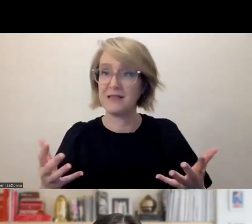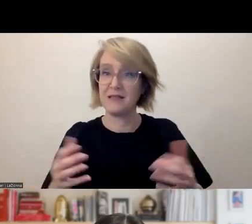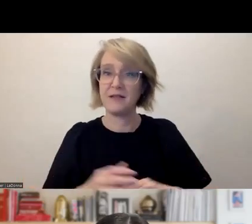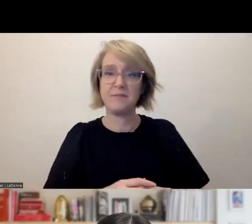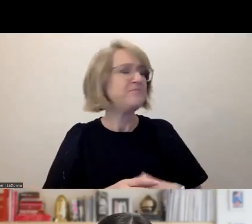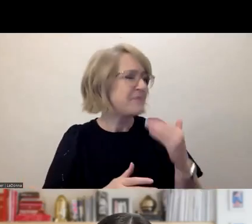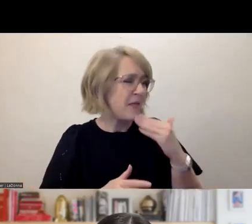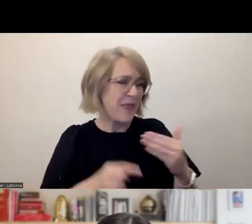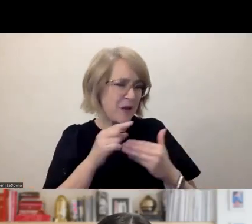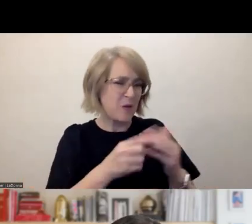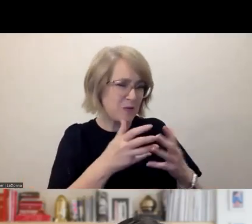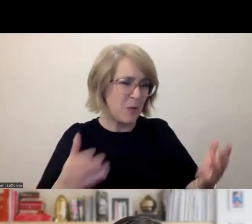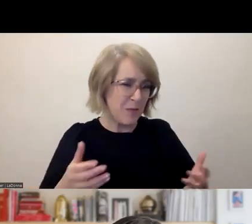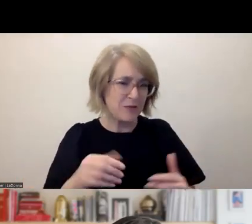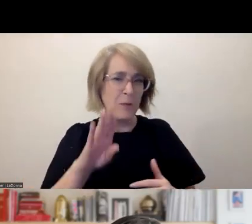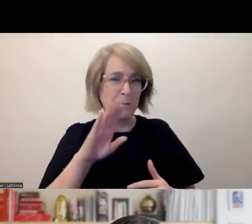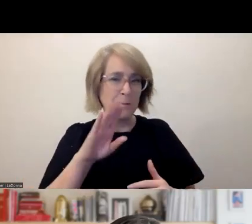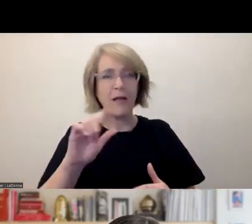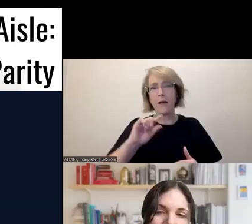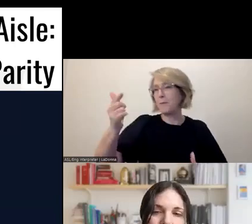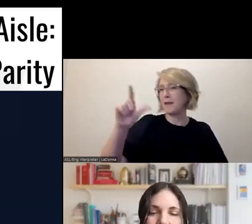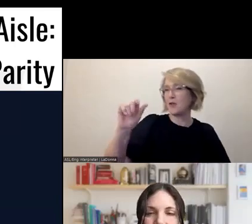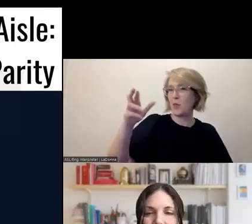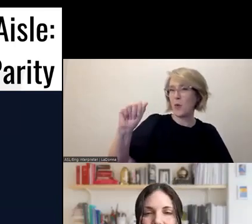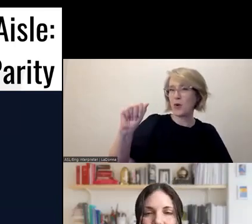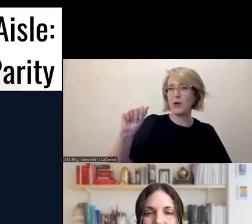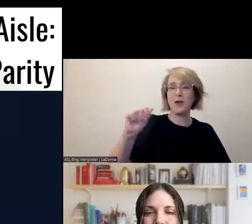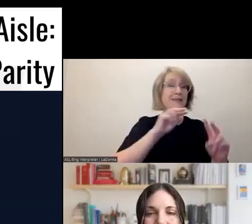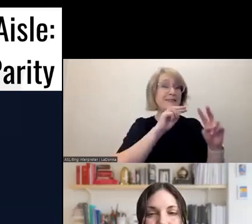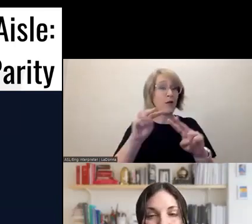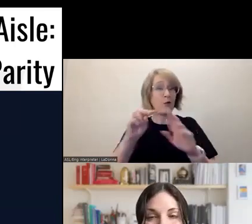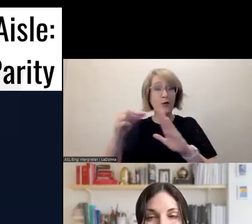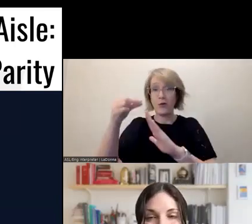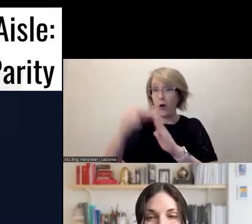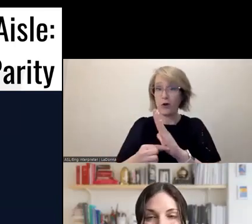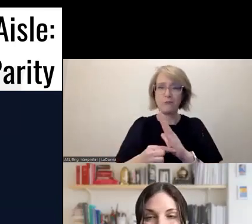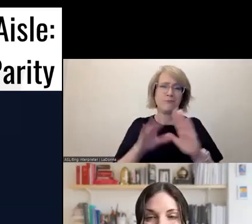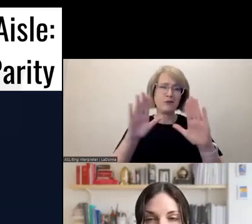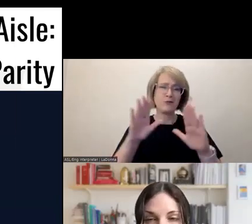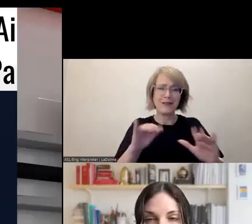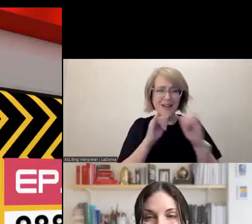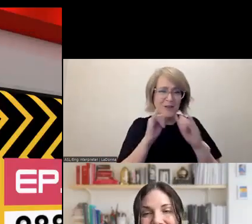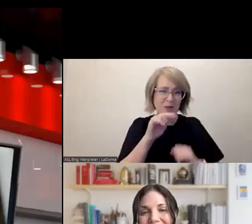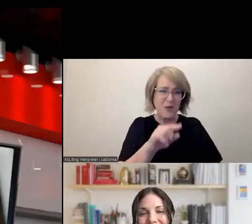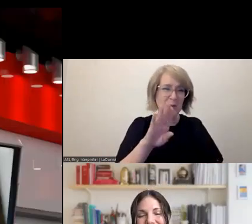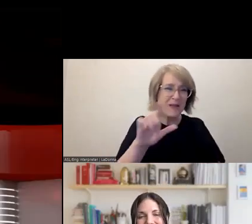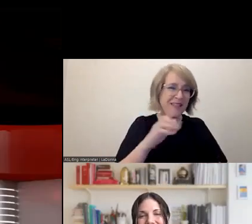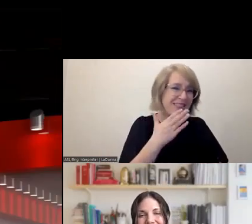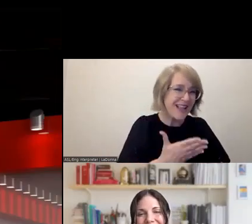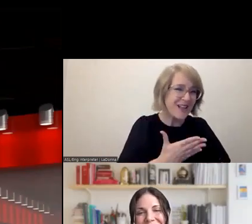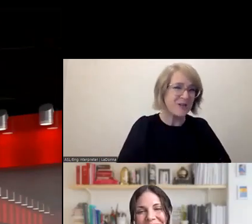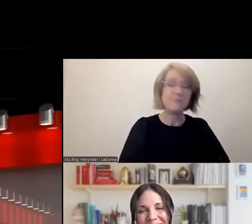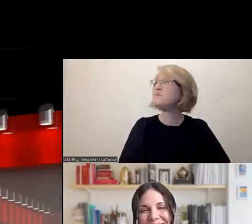Thank you so much for hopping on with me. I'm going to pass it back to Laura. Please take a look at the article. It was great to interview you, Bill. Thank you.